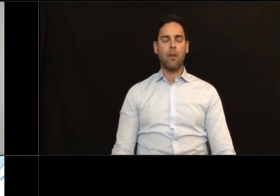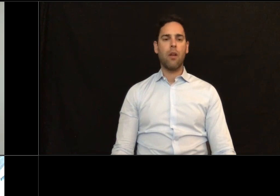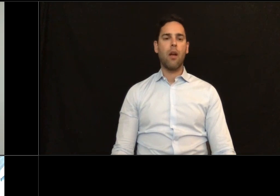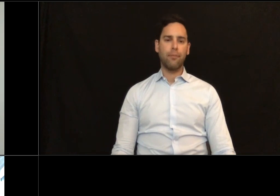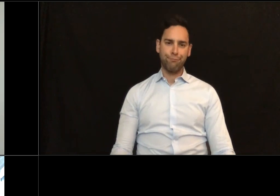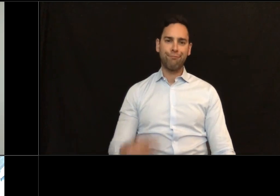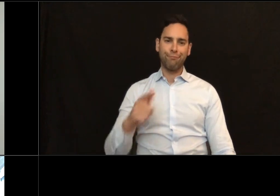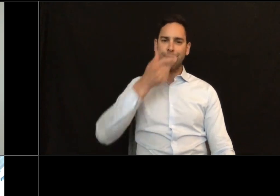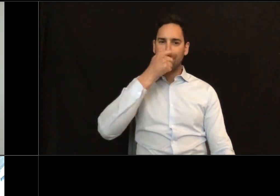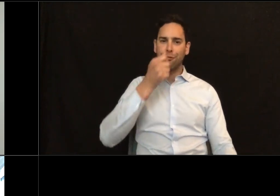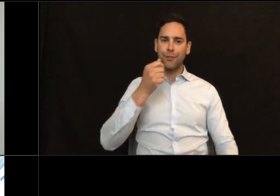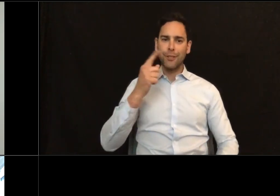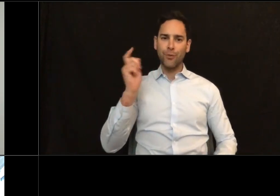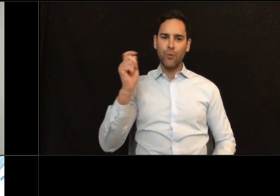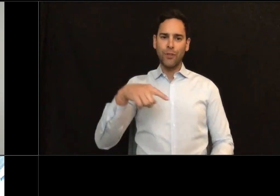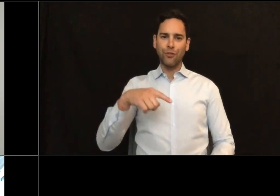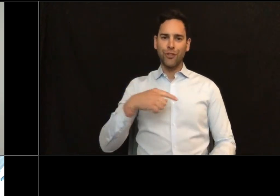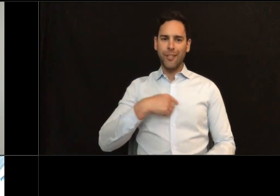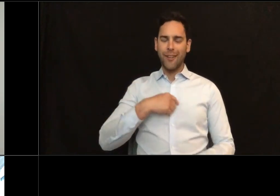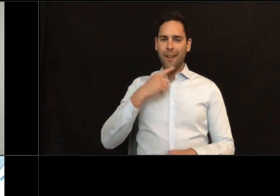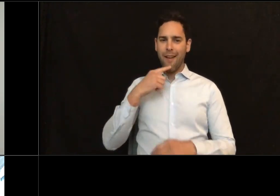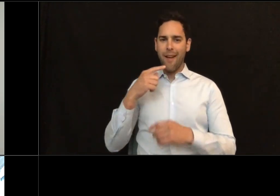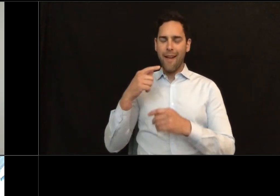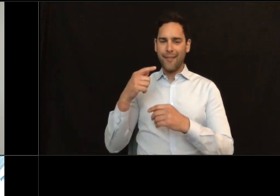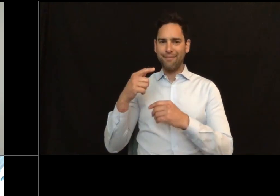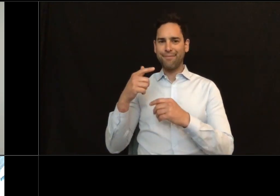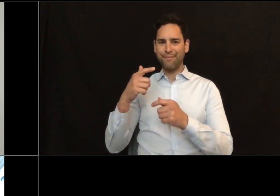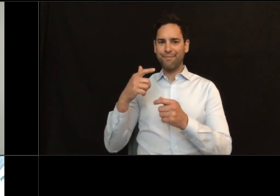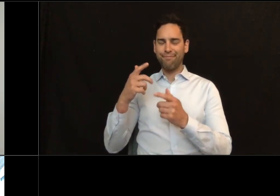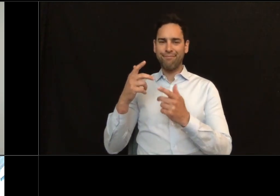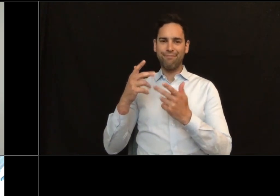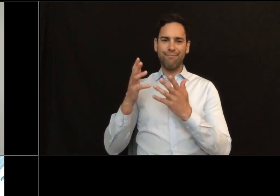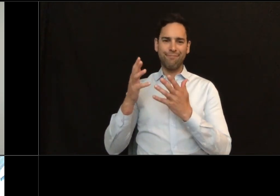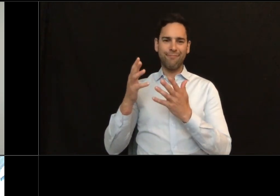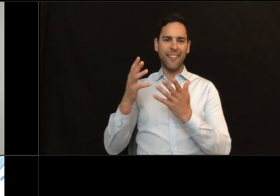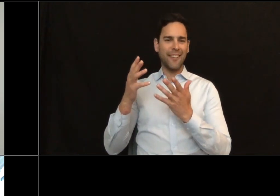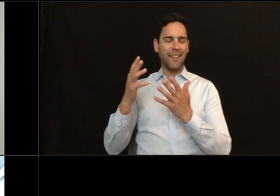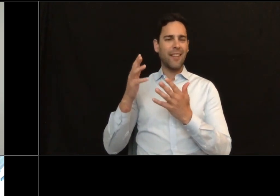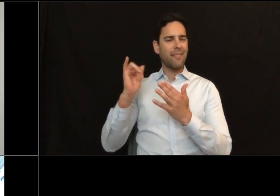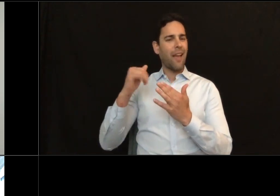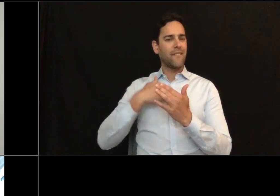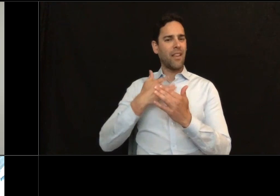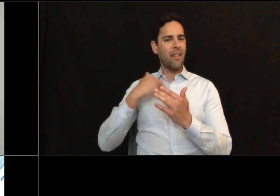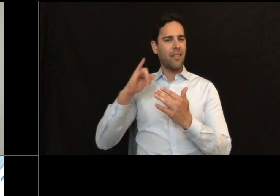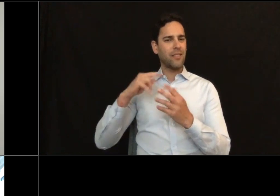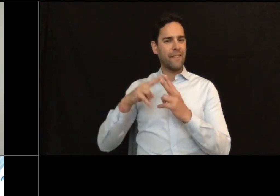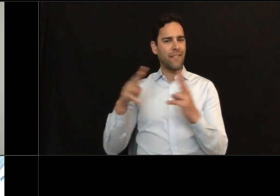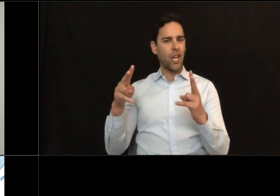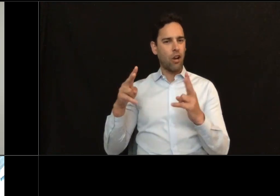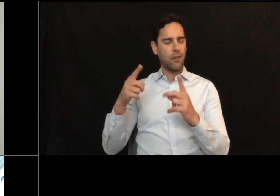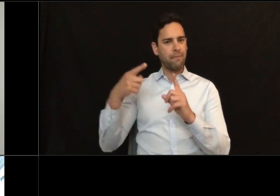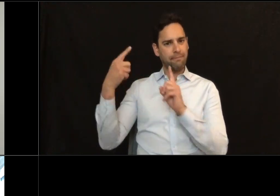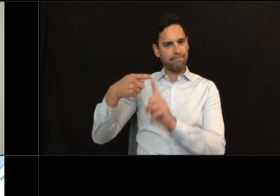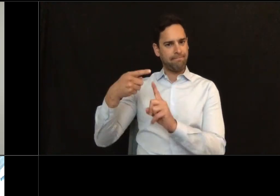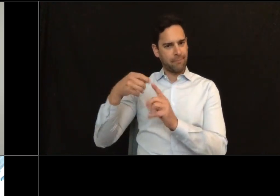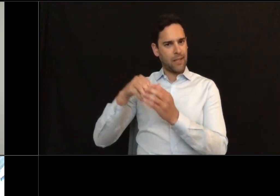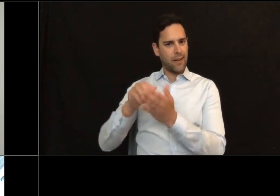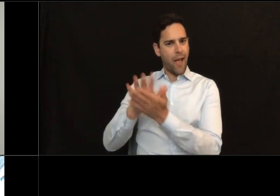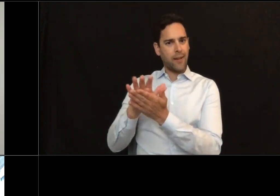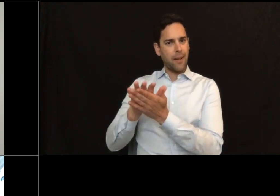departments, because it's sort of it's very relevant in the academic environment in general, where it's becoming more the